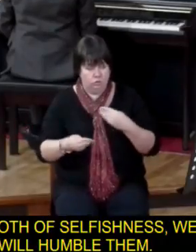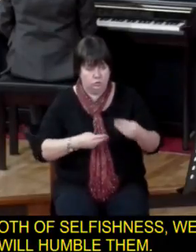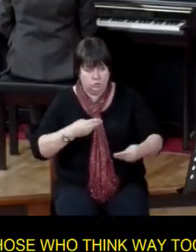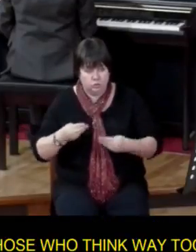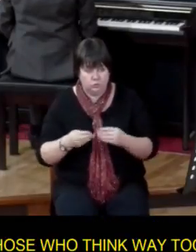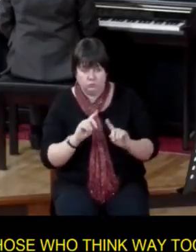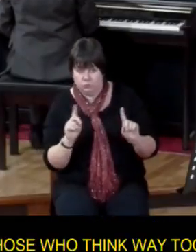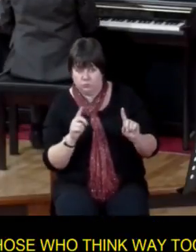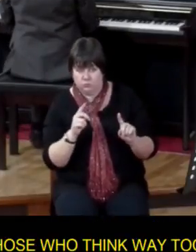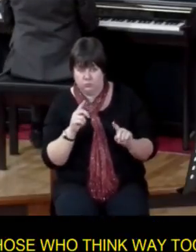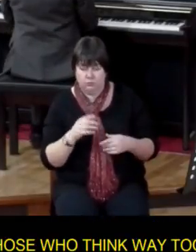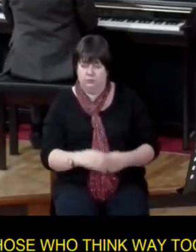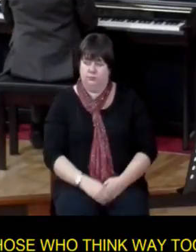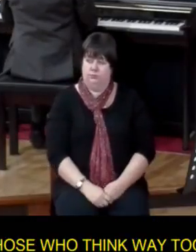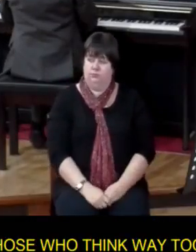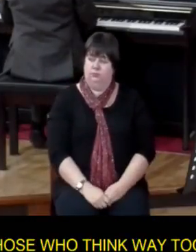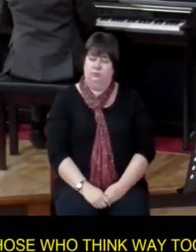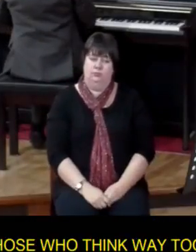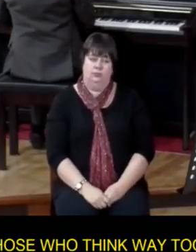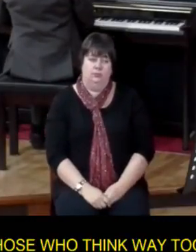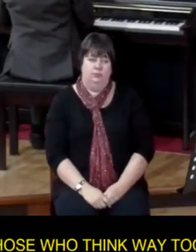them.